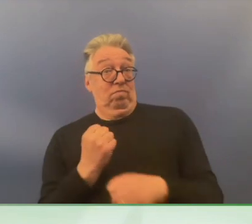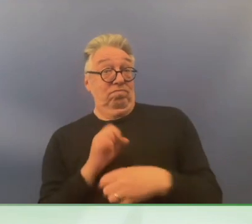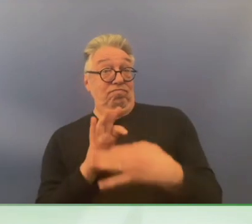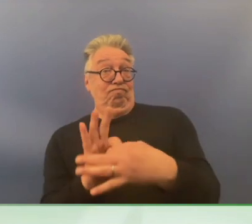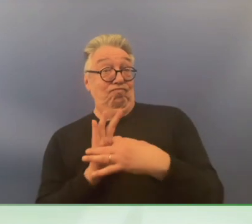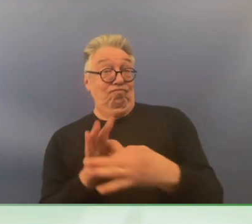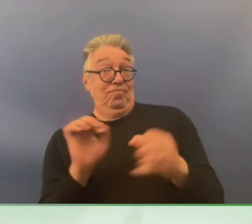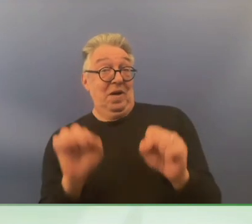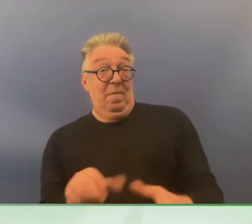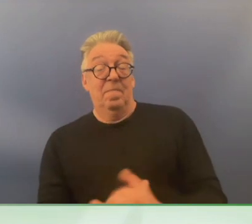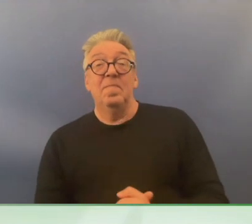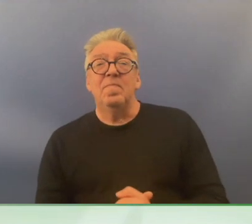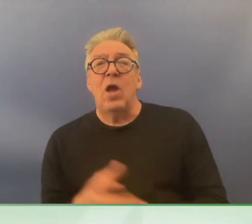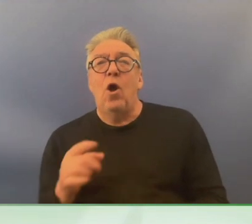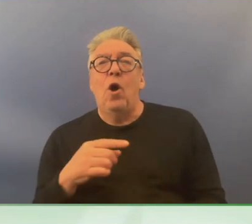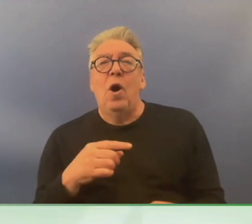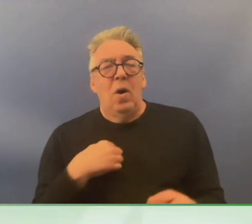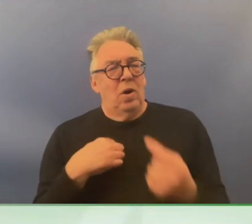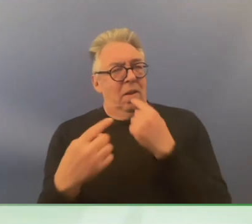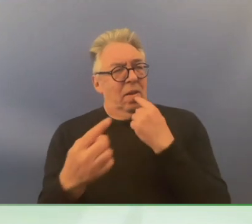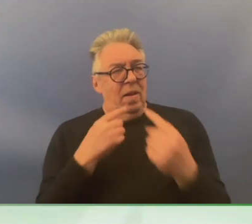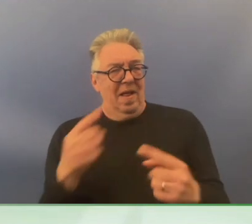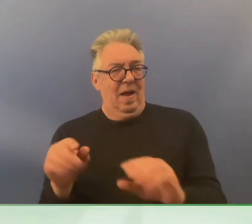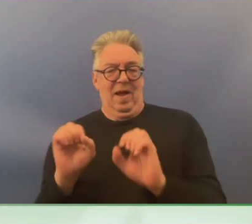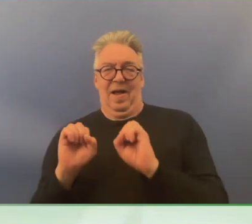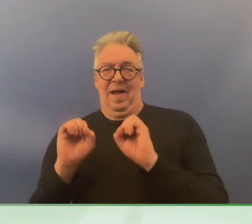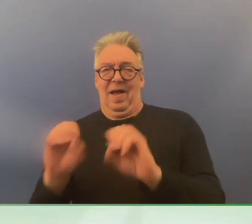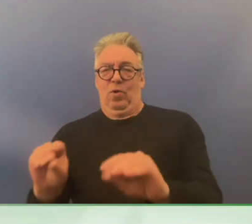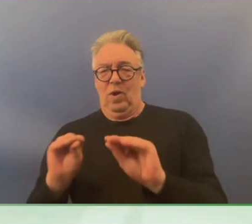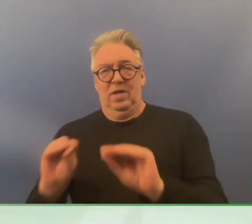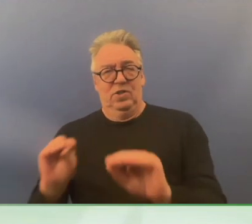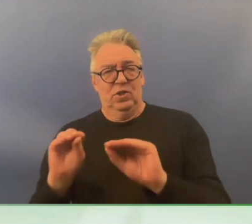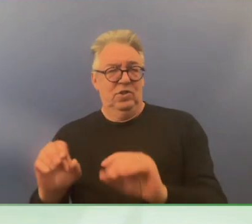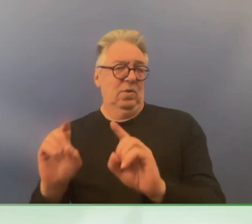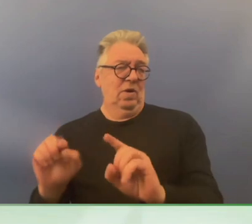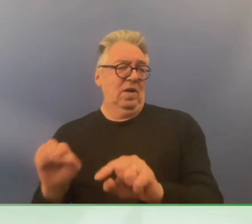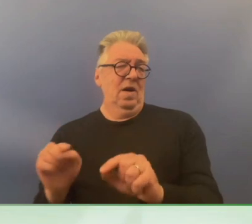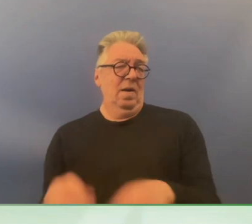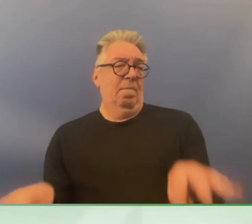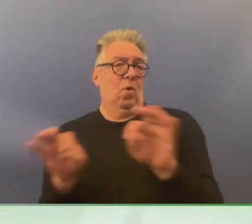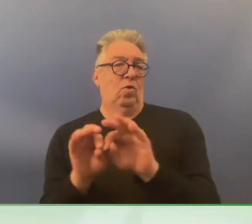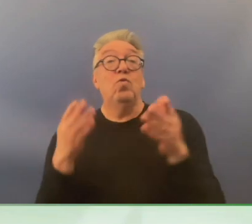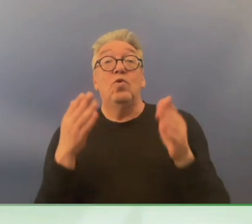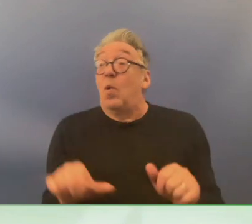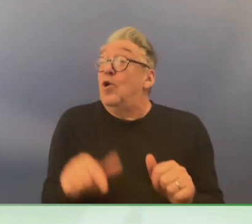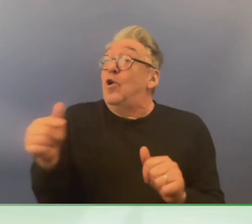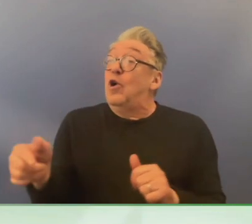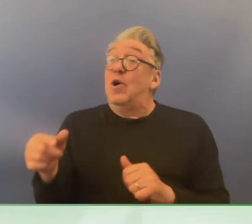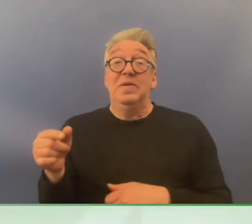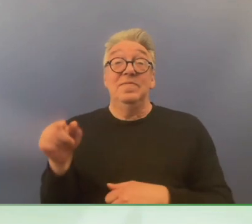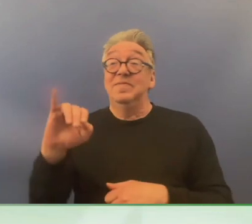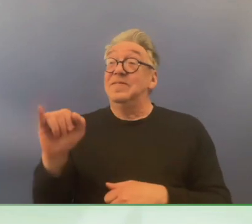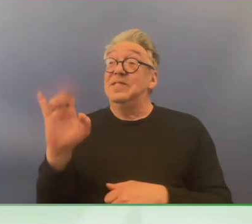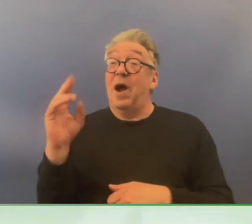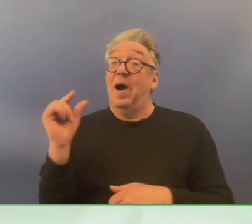about education and the importance of education, so I will go to Jiang to share more about what their organization is